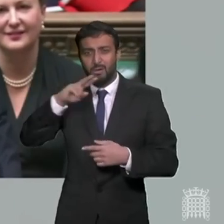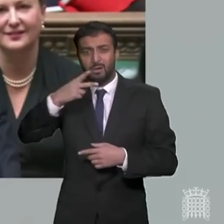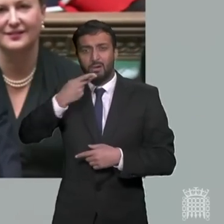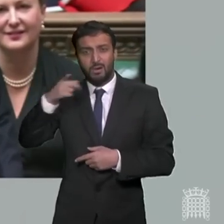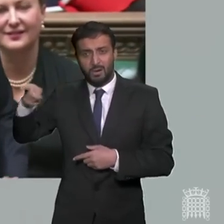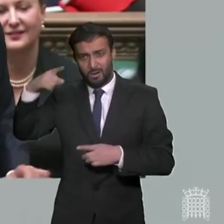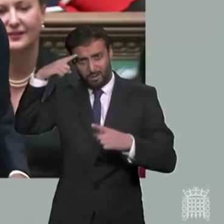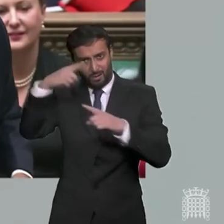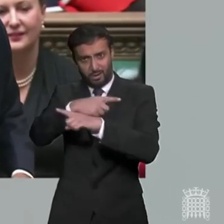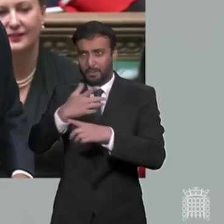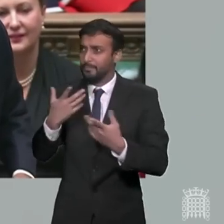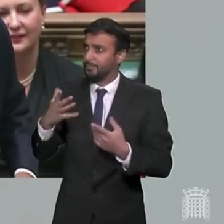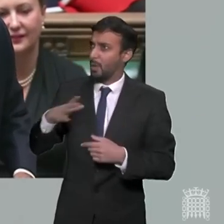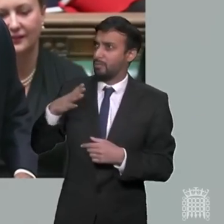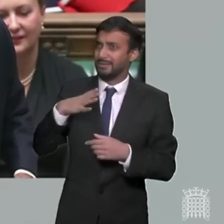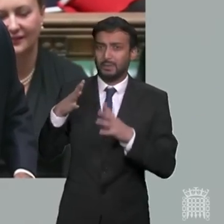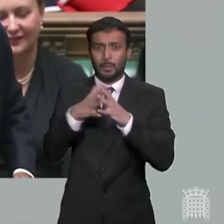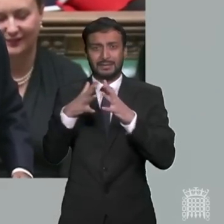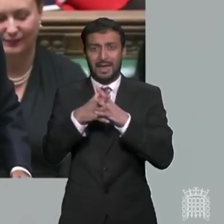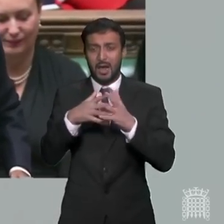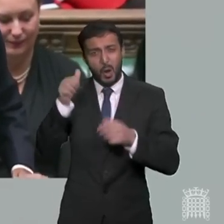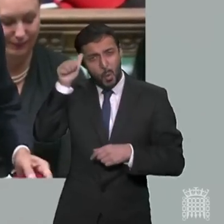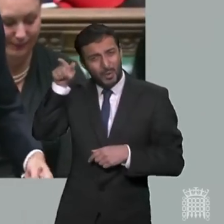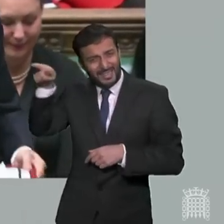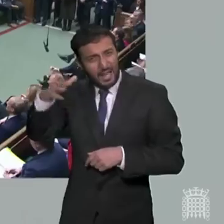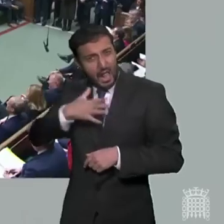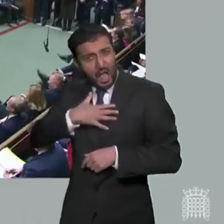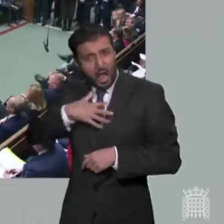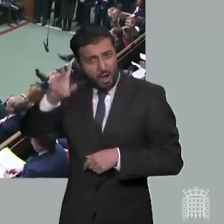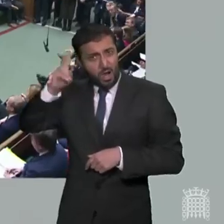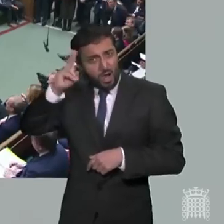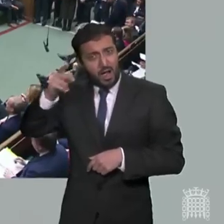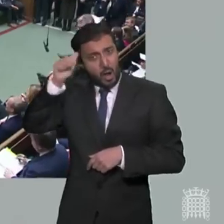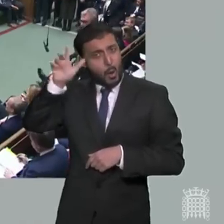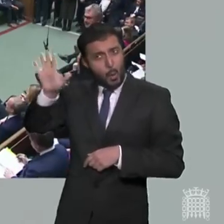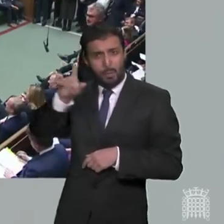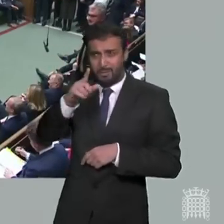only Wednesday. I know he flip-flops, but even for him it's pretty quick.